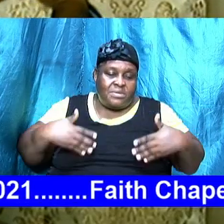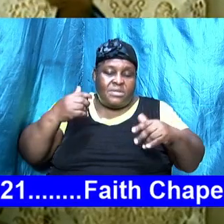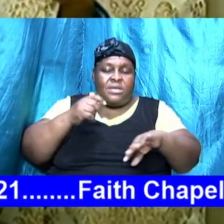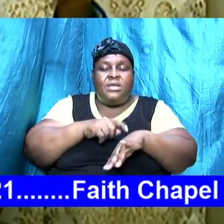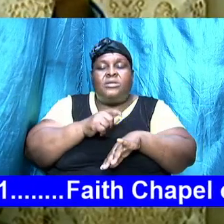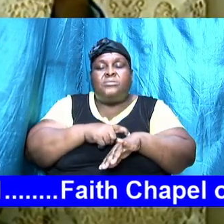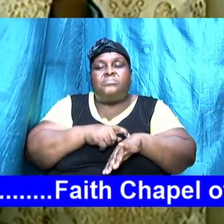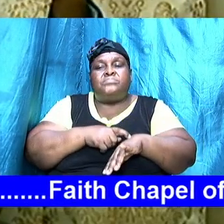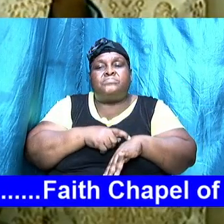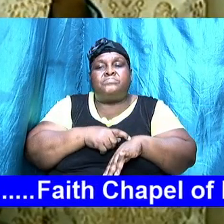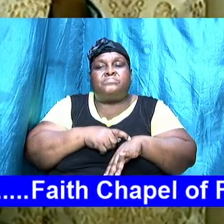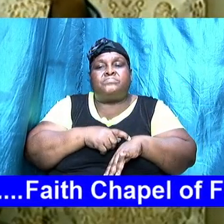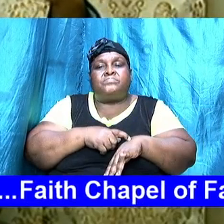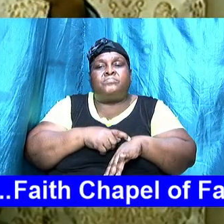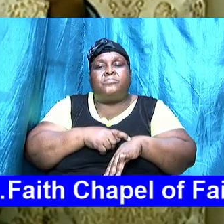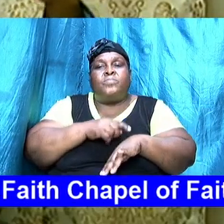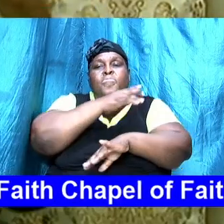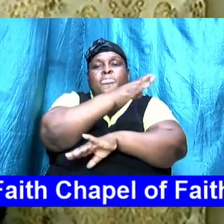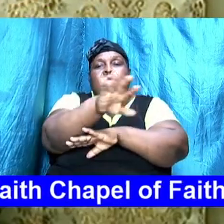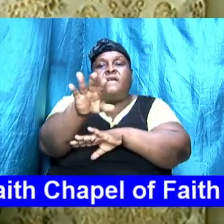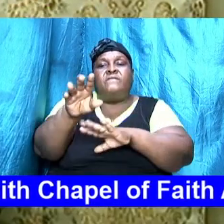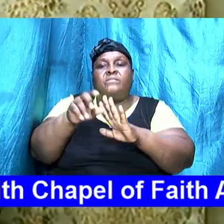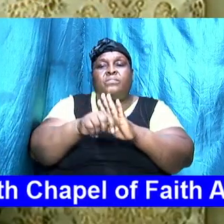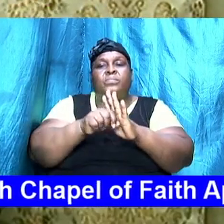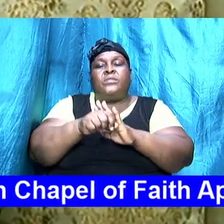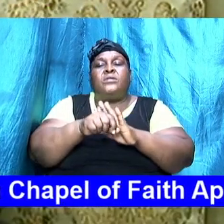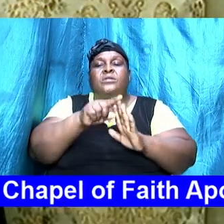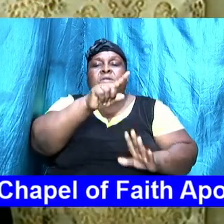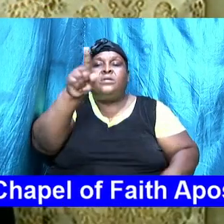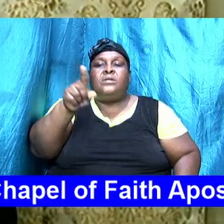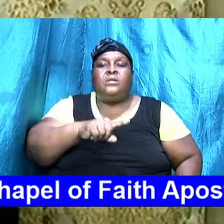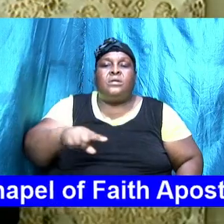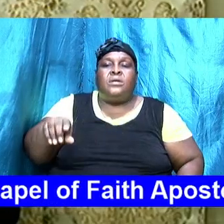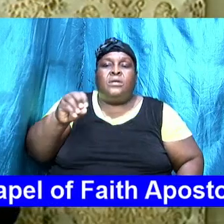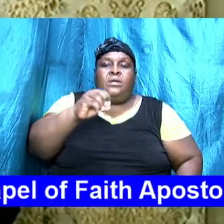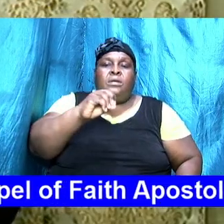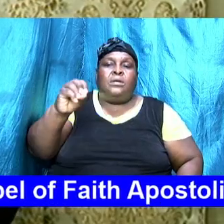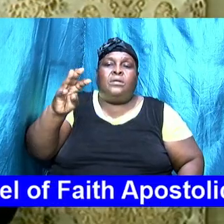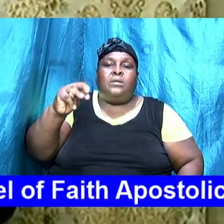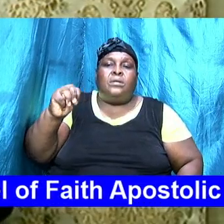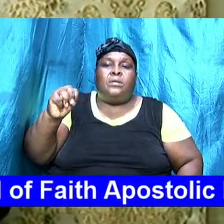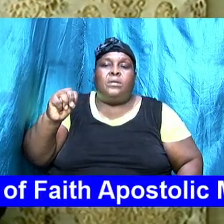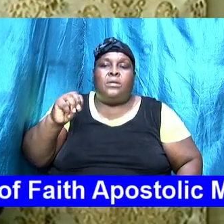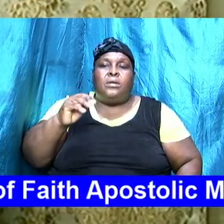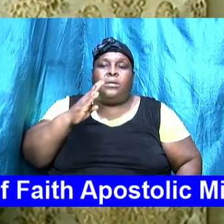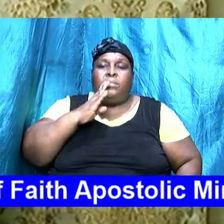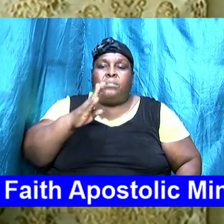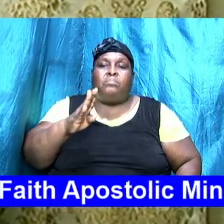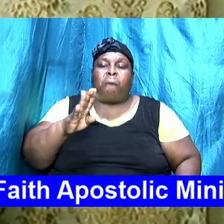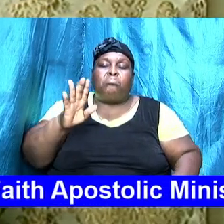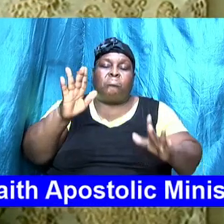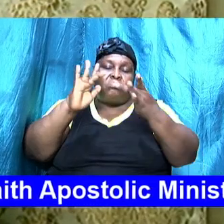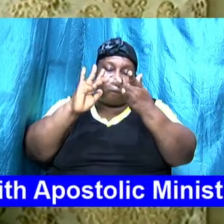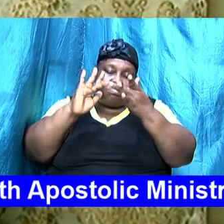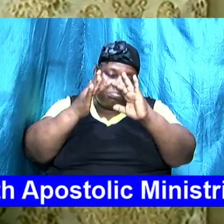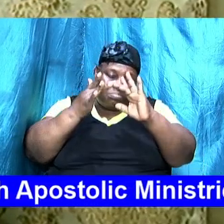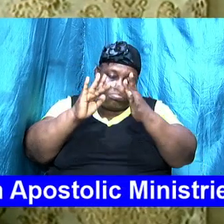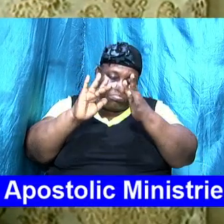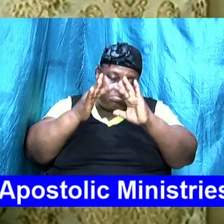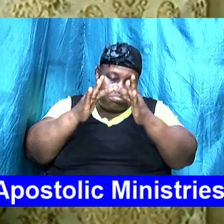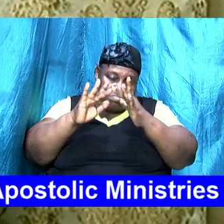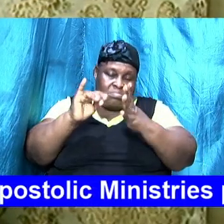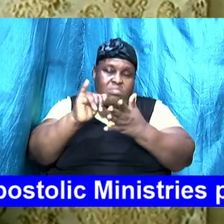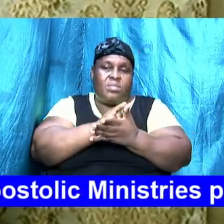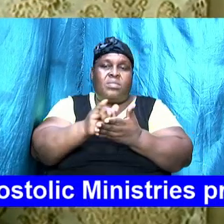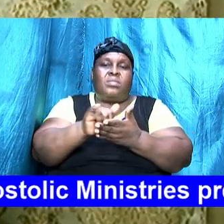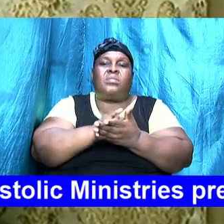be on Zoom, and of course it is also going to be streamed via